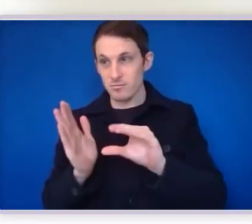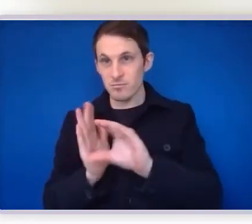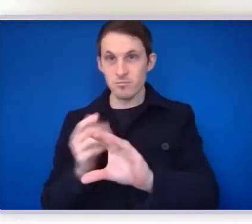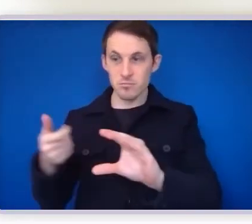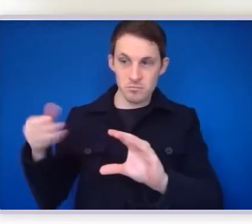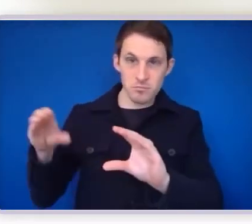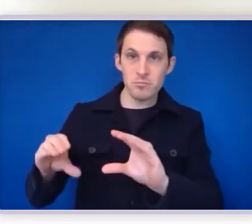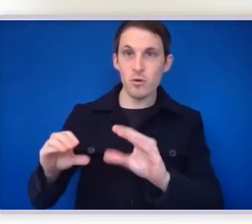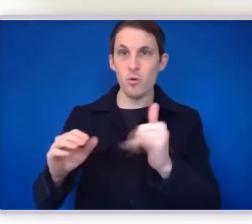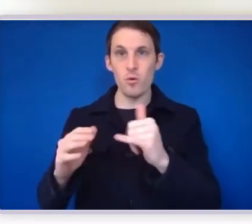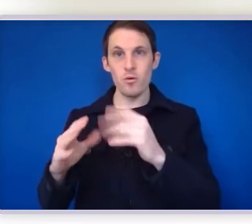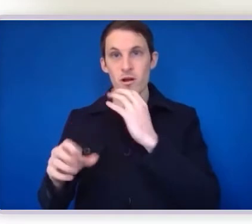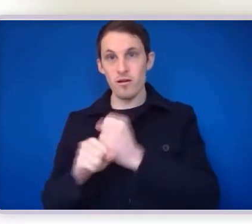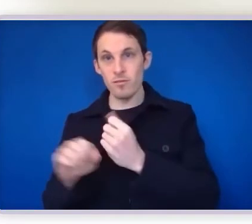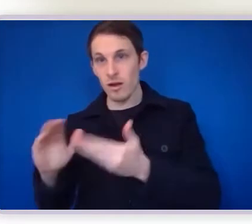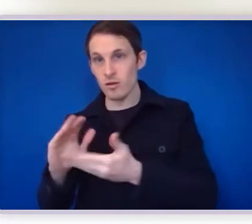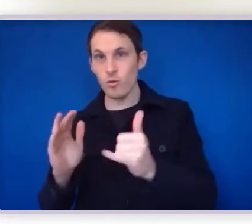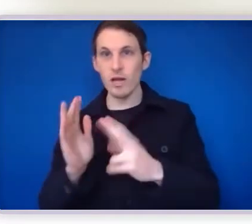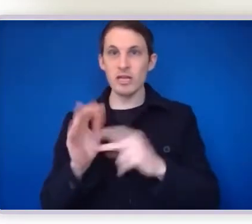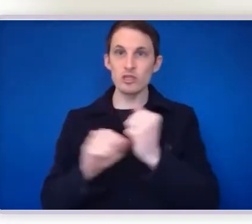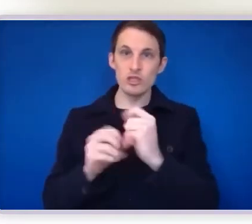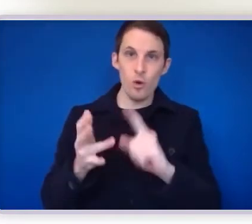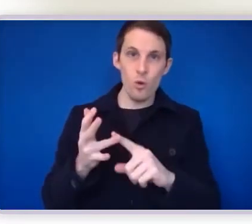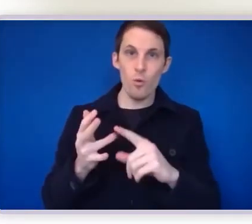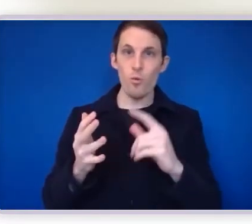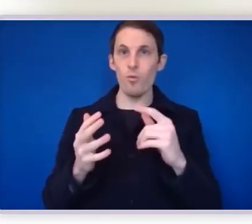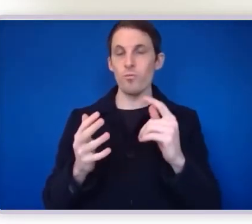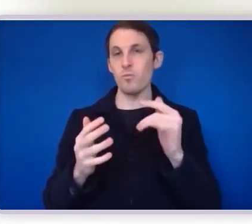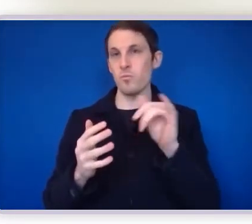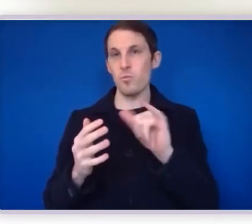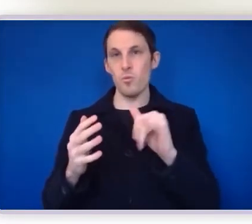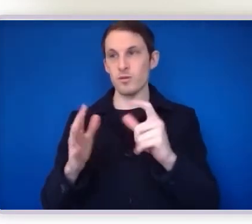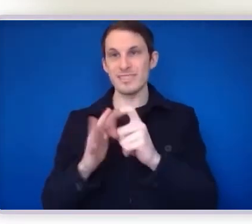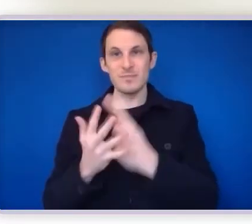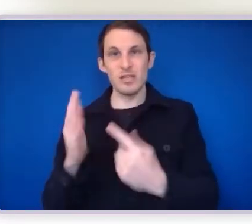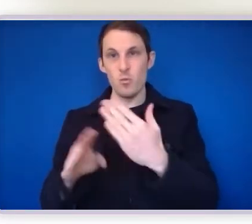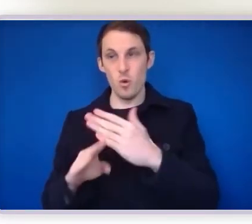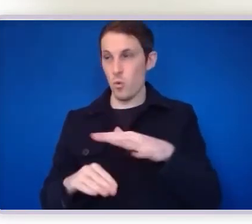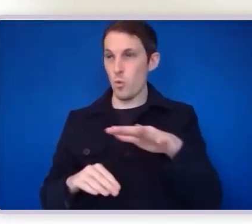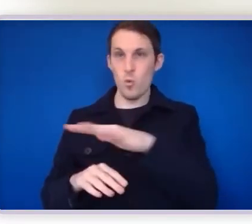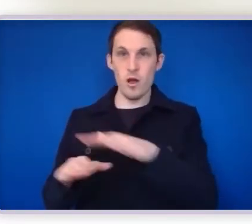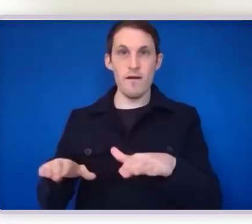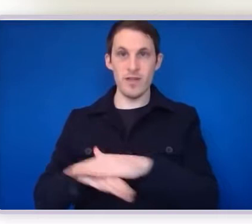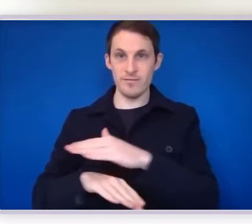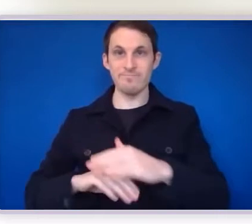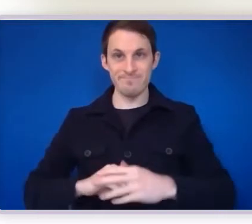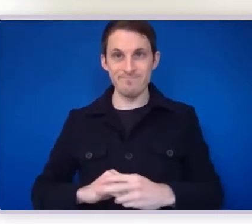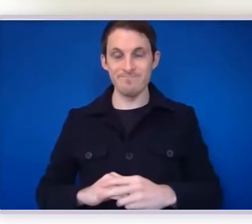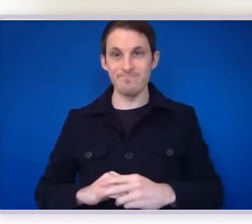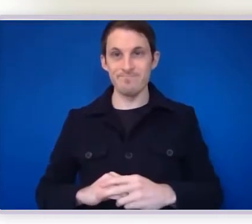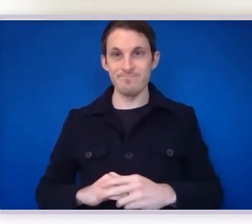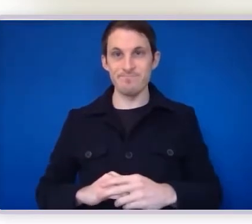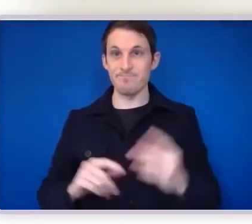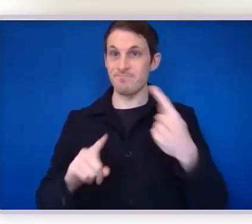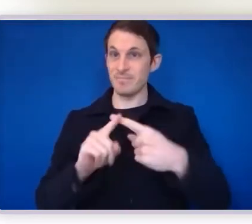of an NGO or inside government, all disability workers are covered. And obviously NDIS